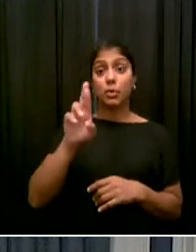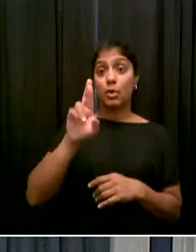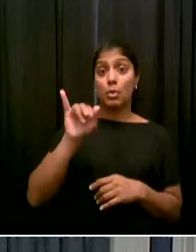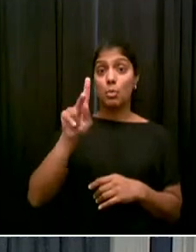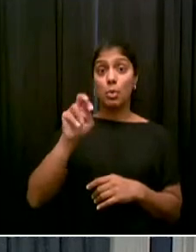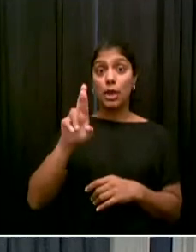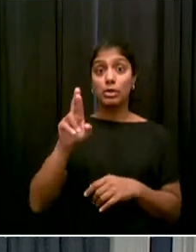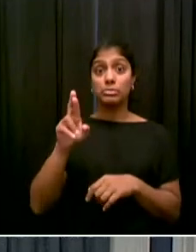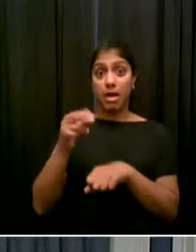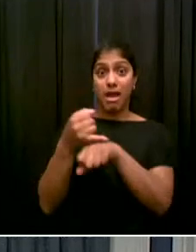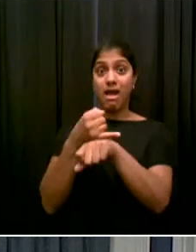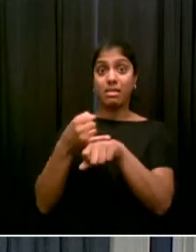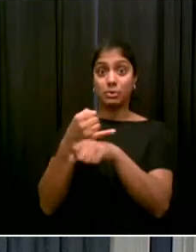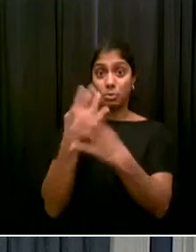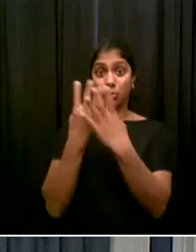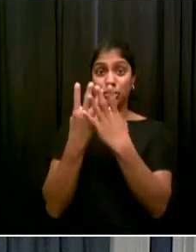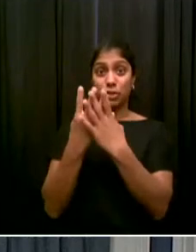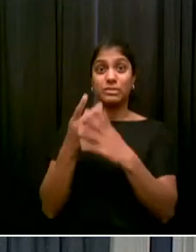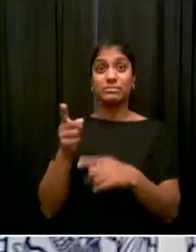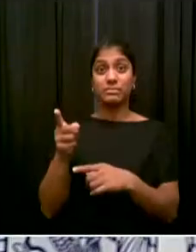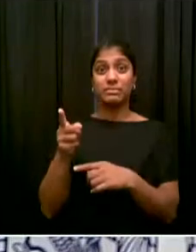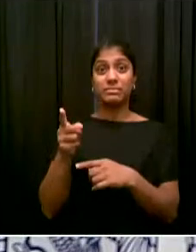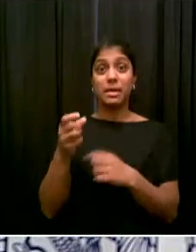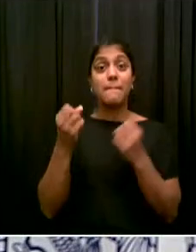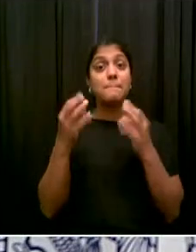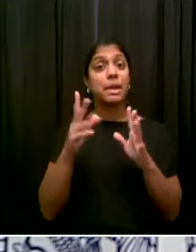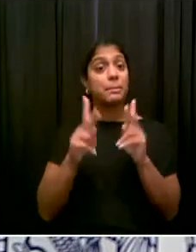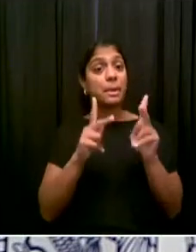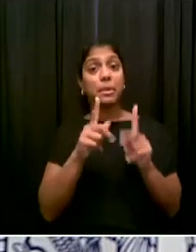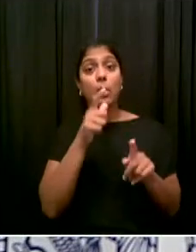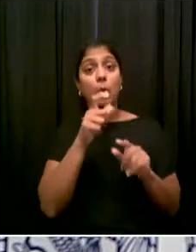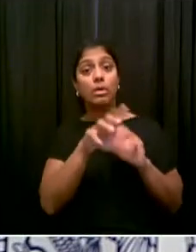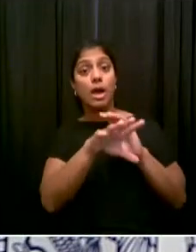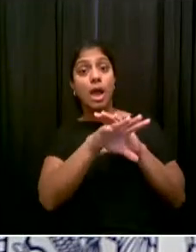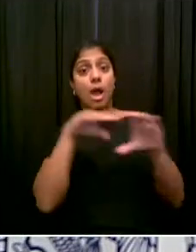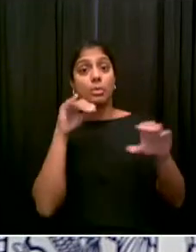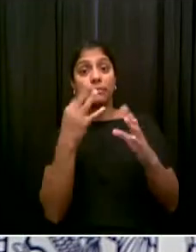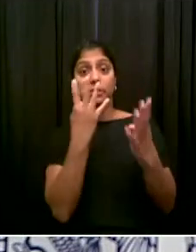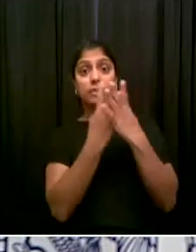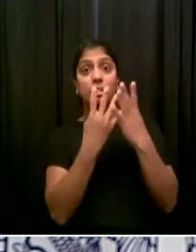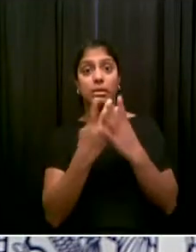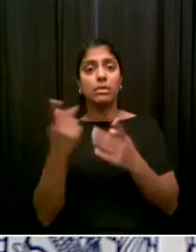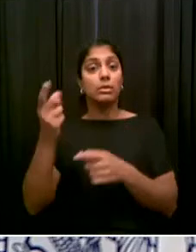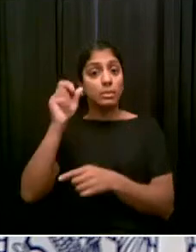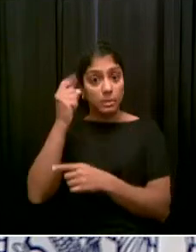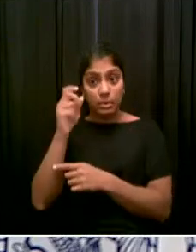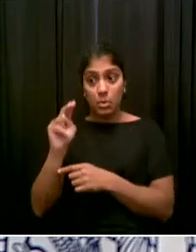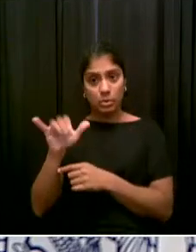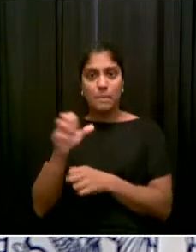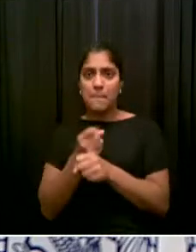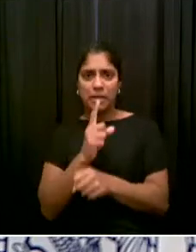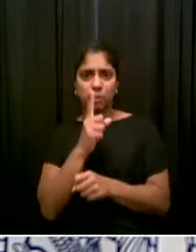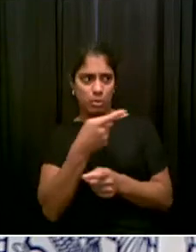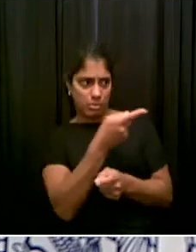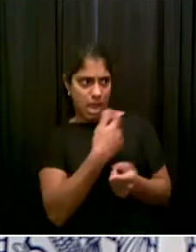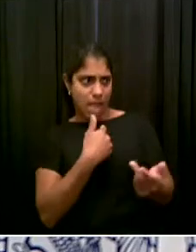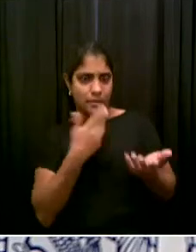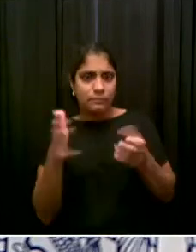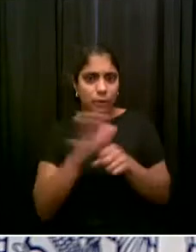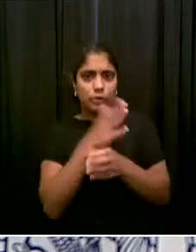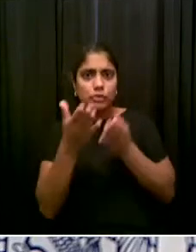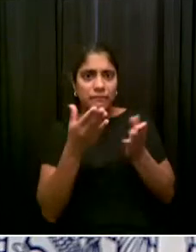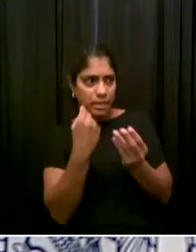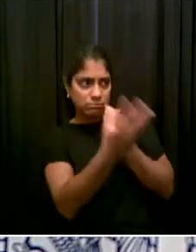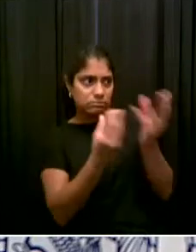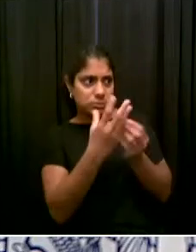not historically. The state of New York sends people back to New York City without preparation, without support, and that's a huge problem. Some folks even